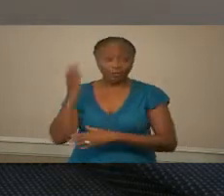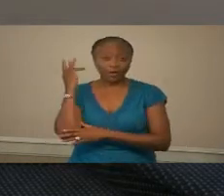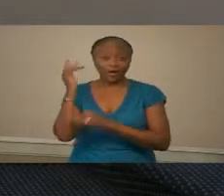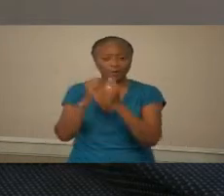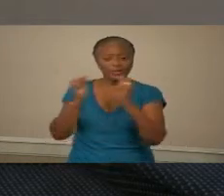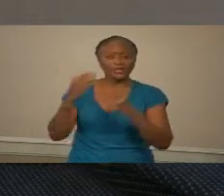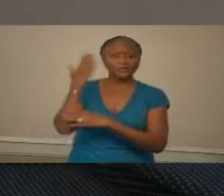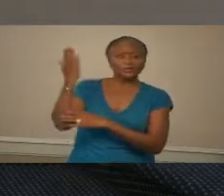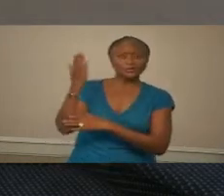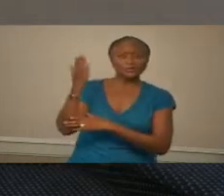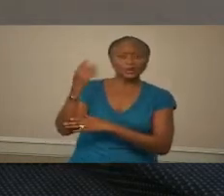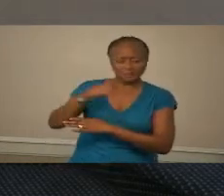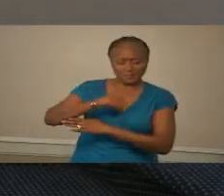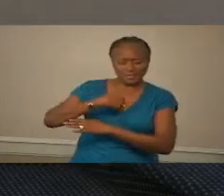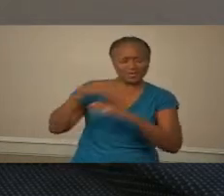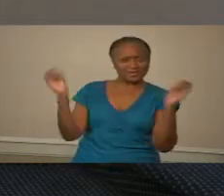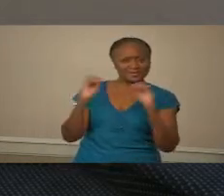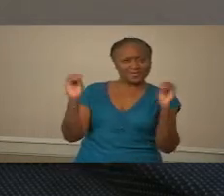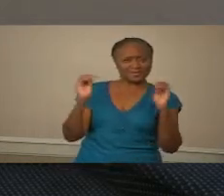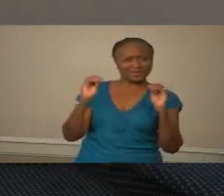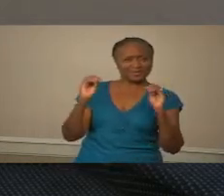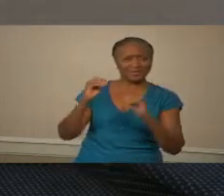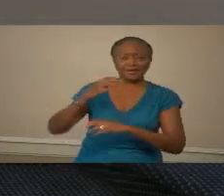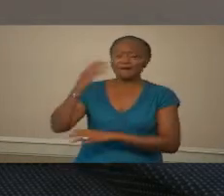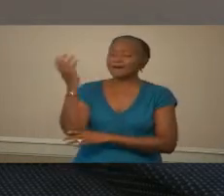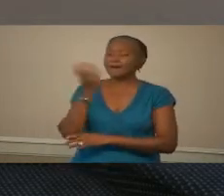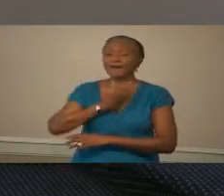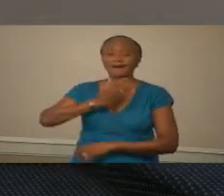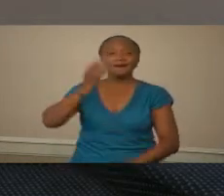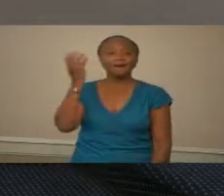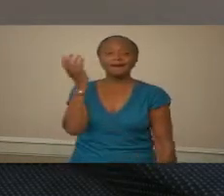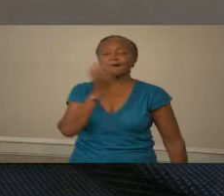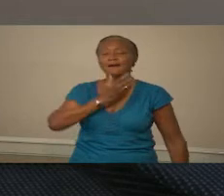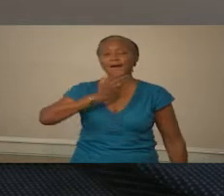you, I'd be nothing, God. Hey,